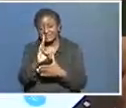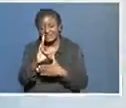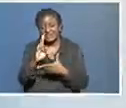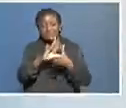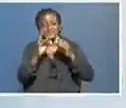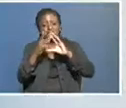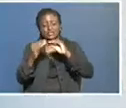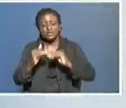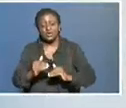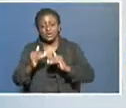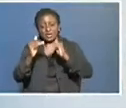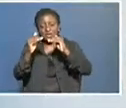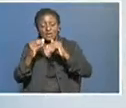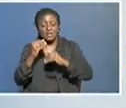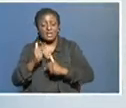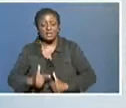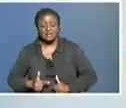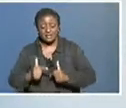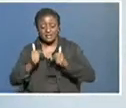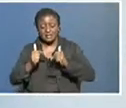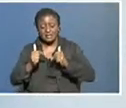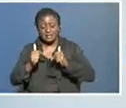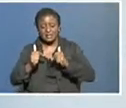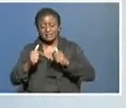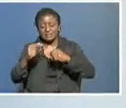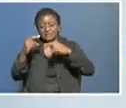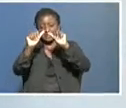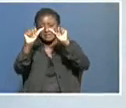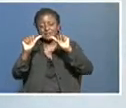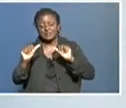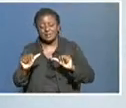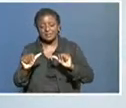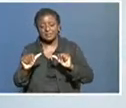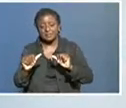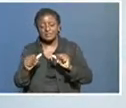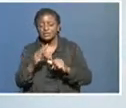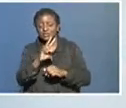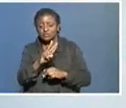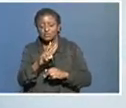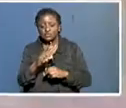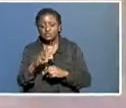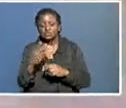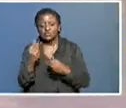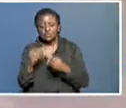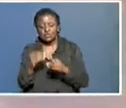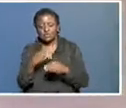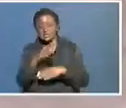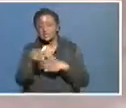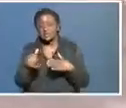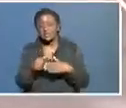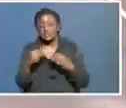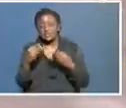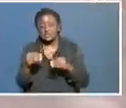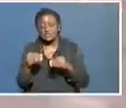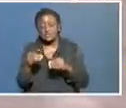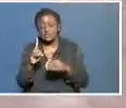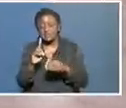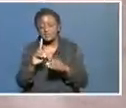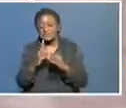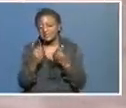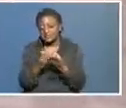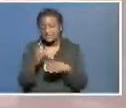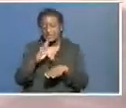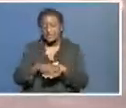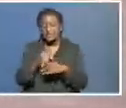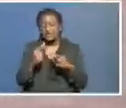condominium. Sawyer's Fresh Markets owns two retail stores and a wholesale division on Grand Bahama. Moss says the Paradise Island addition is just